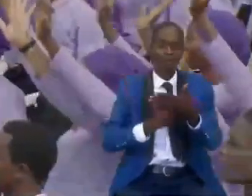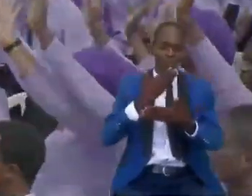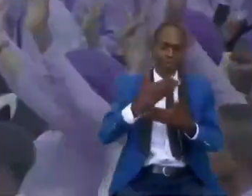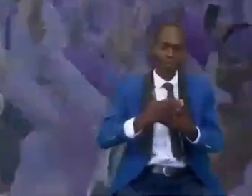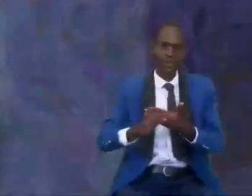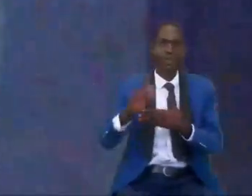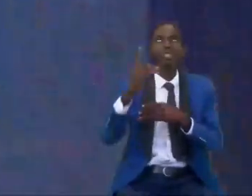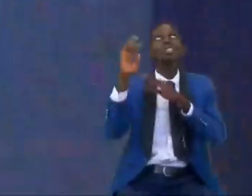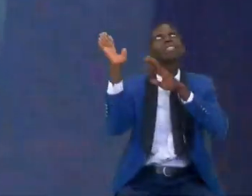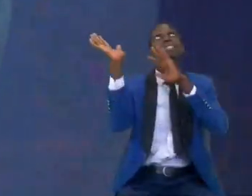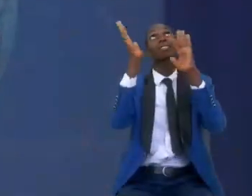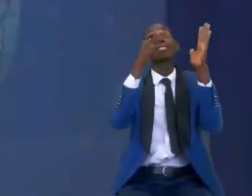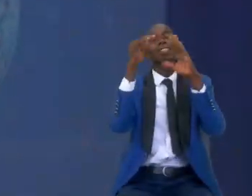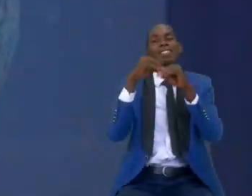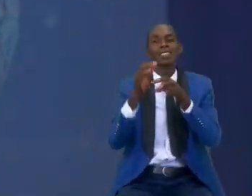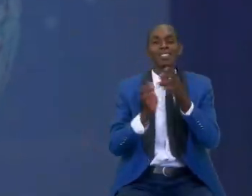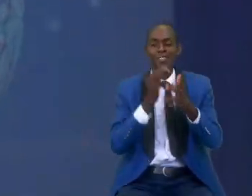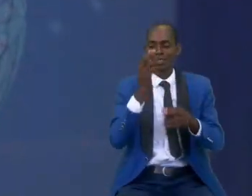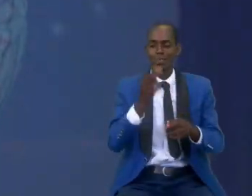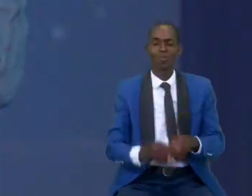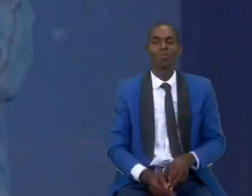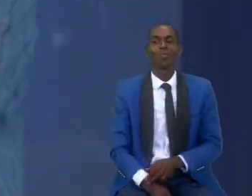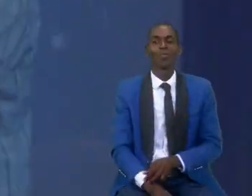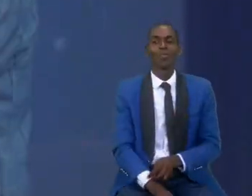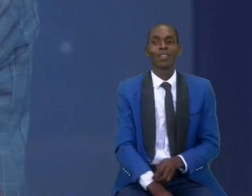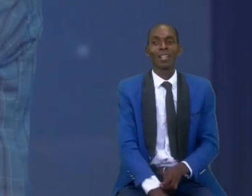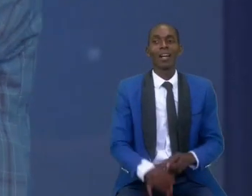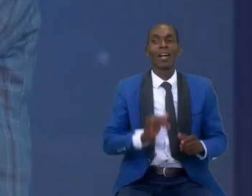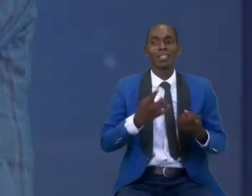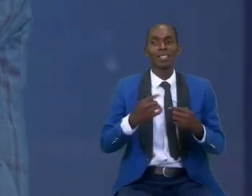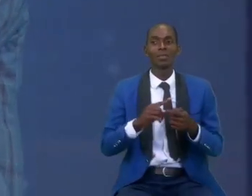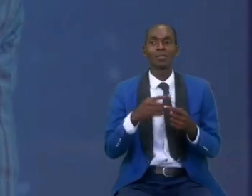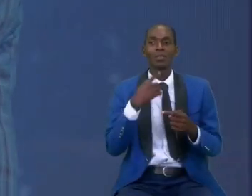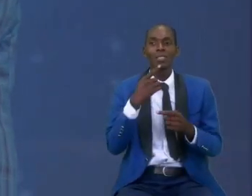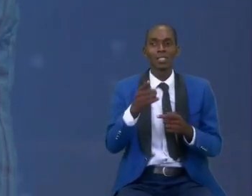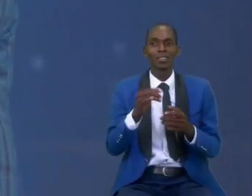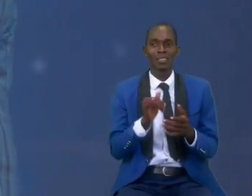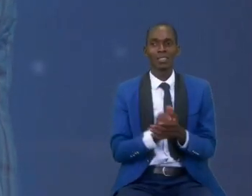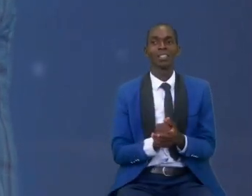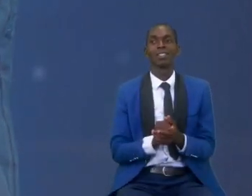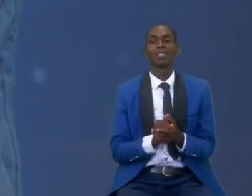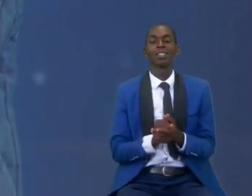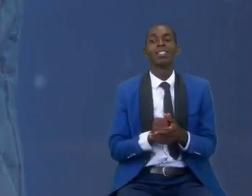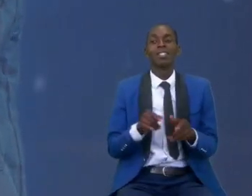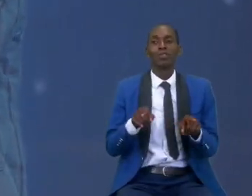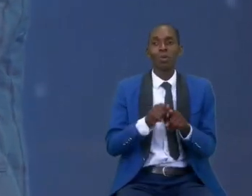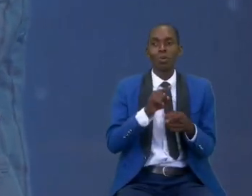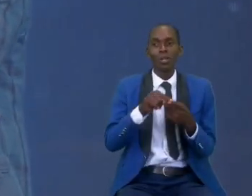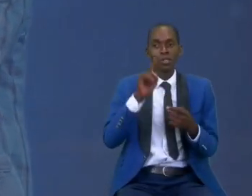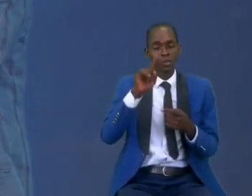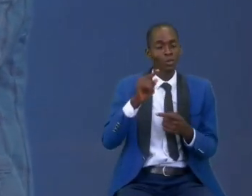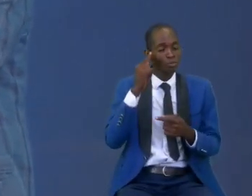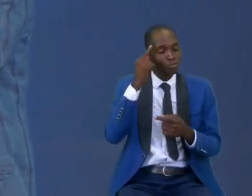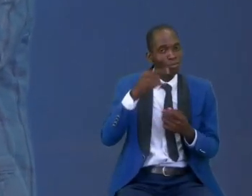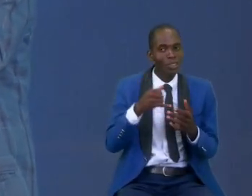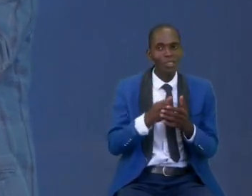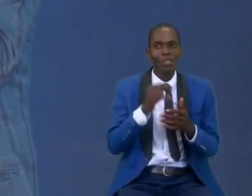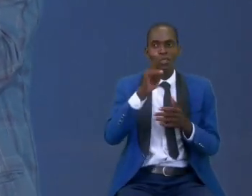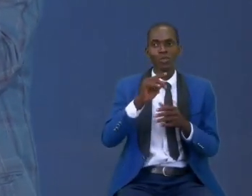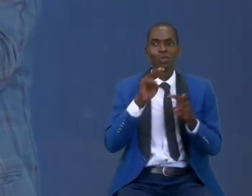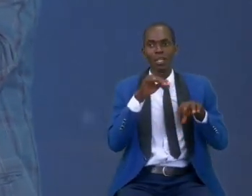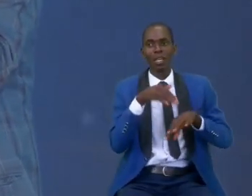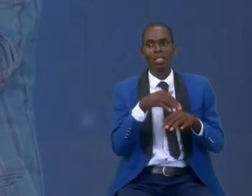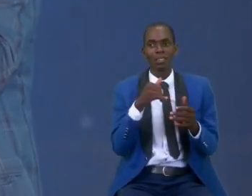tell you that in any way you consider it physically, you consider it psychologically,